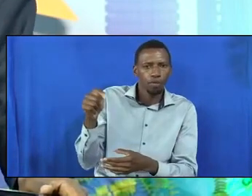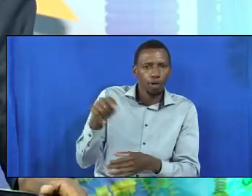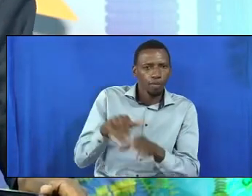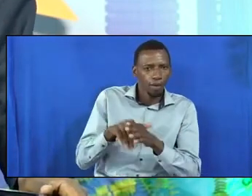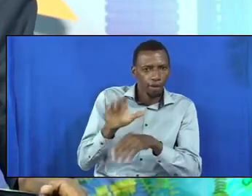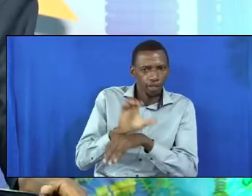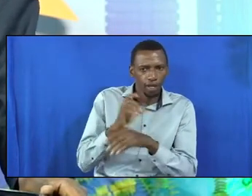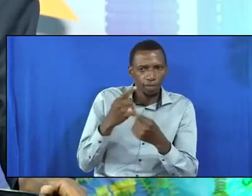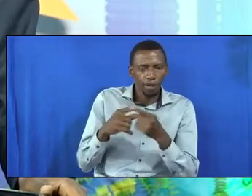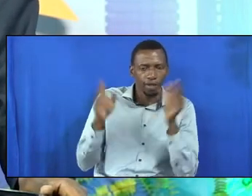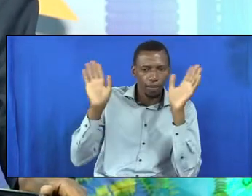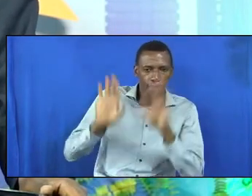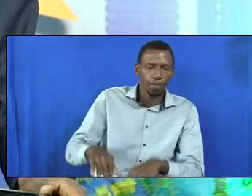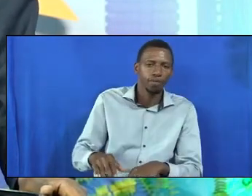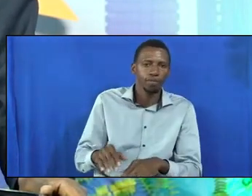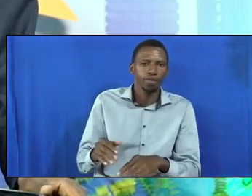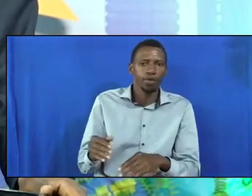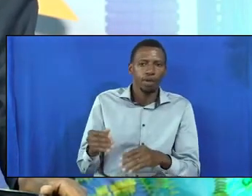program here.